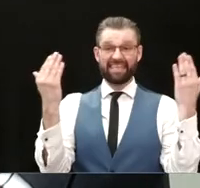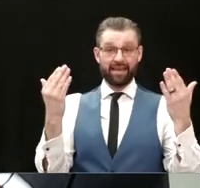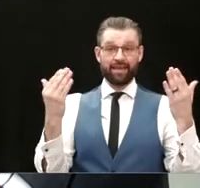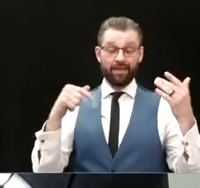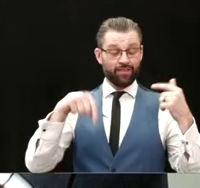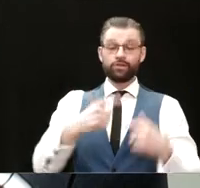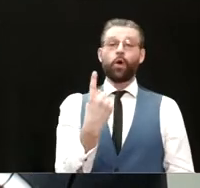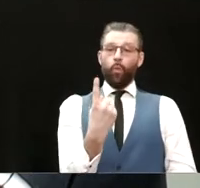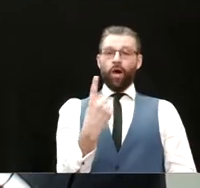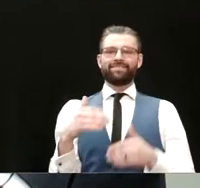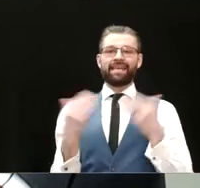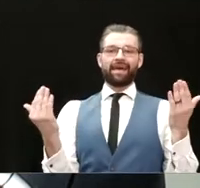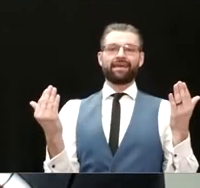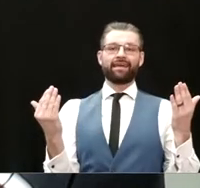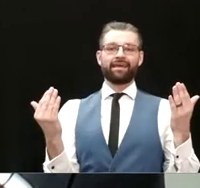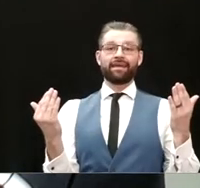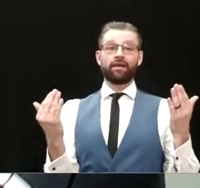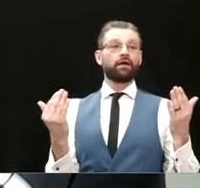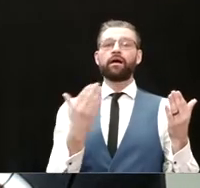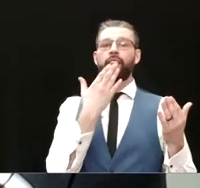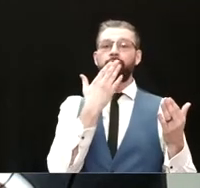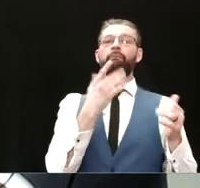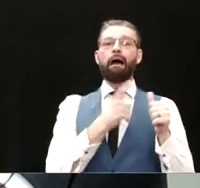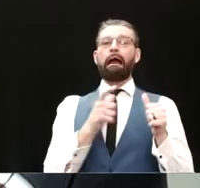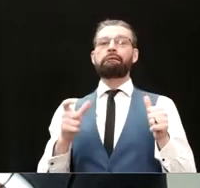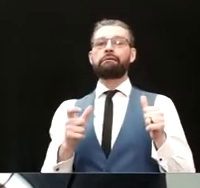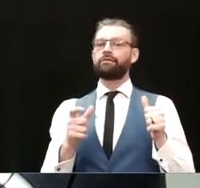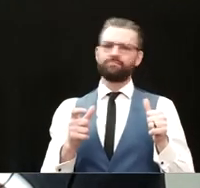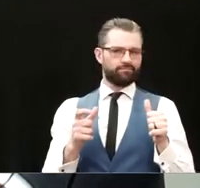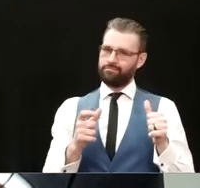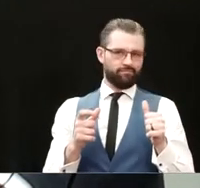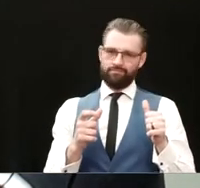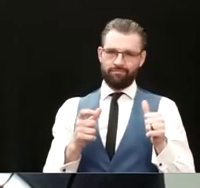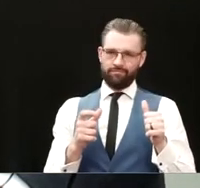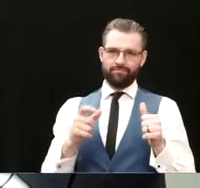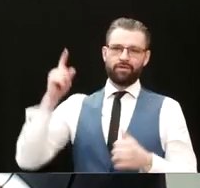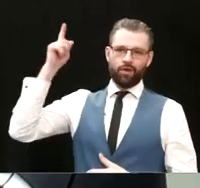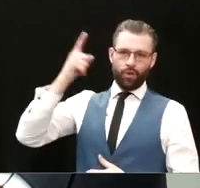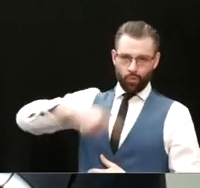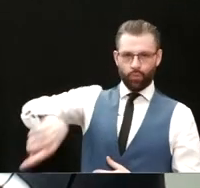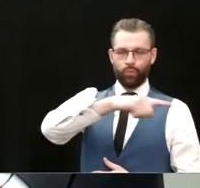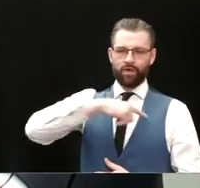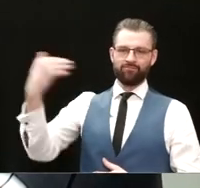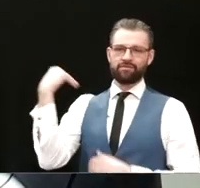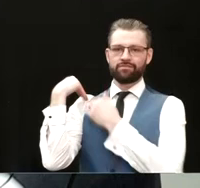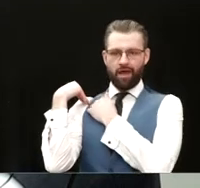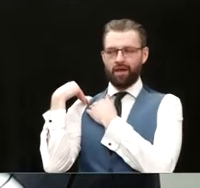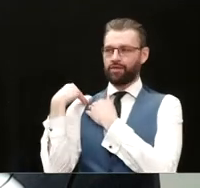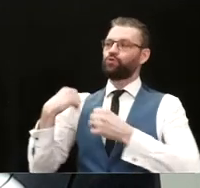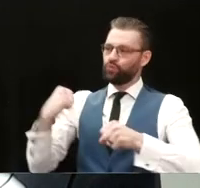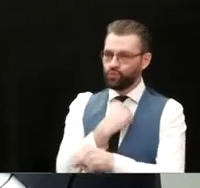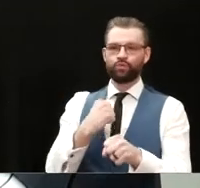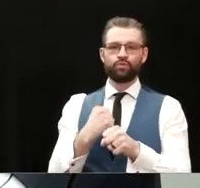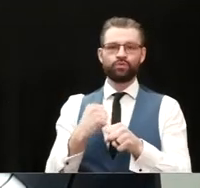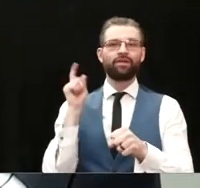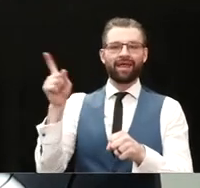this one day, is not accidental. We have a task to perform, and that is our